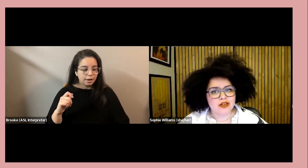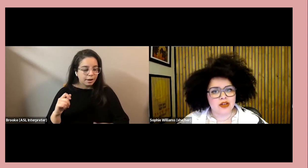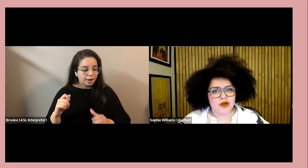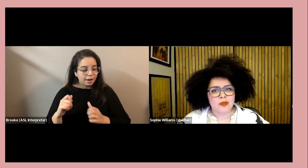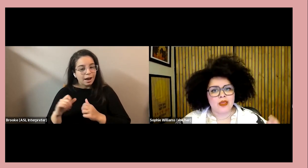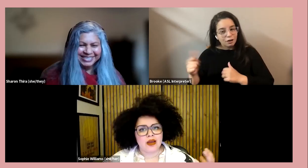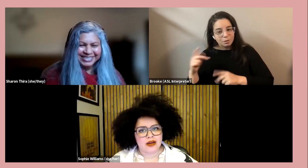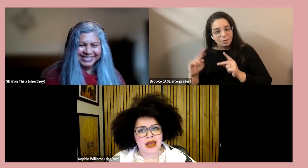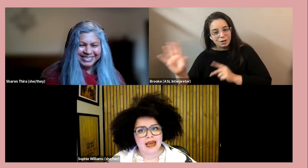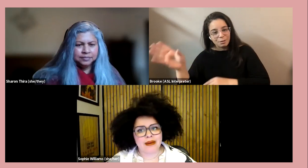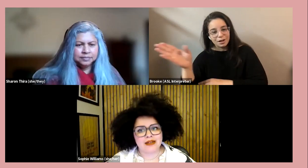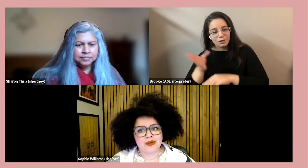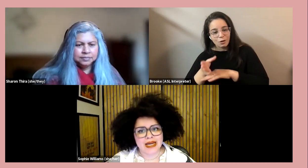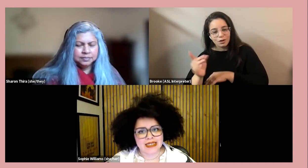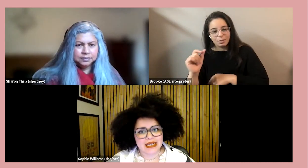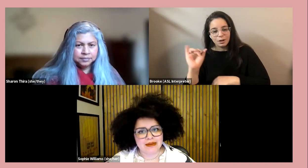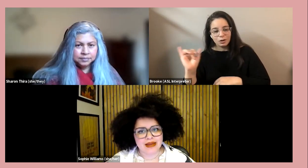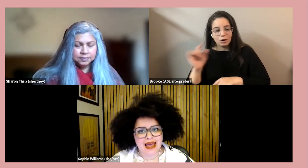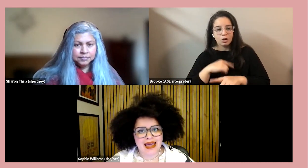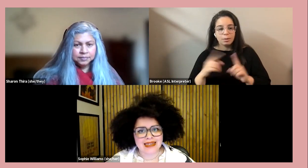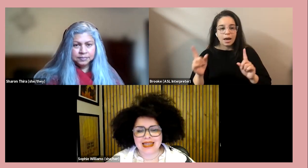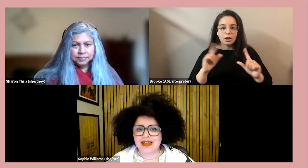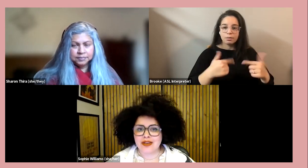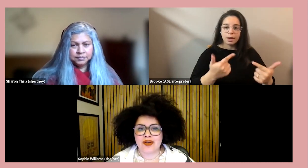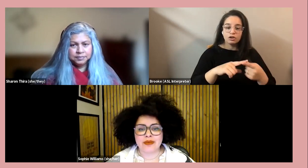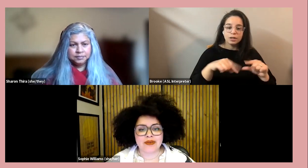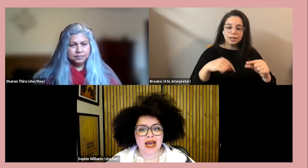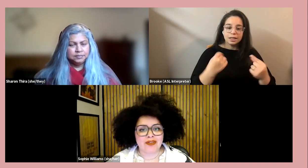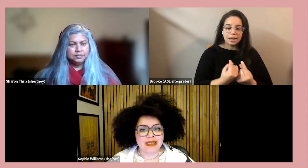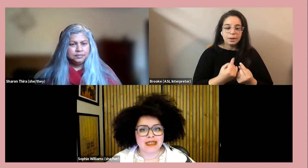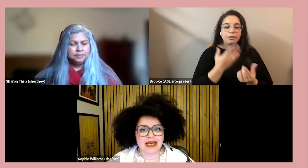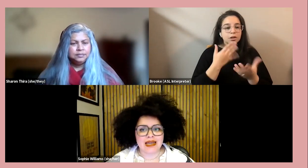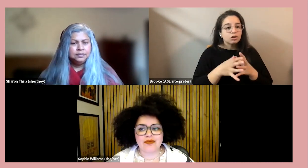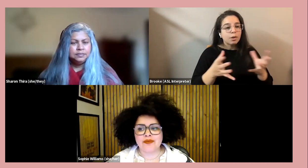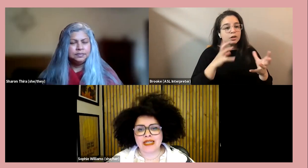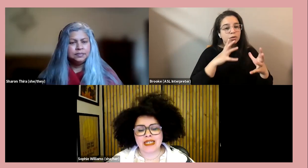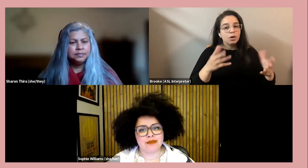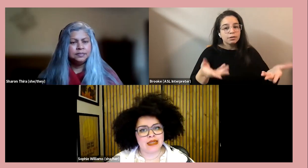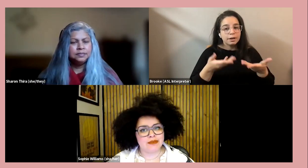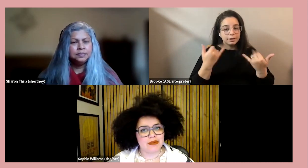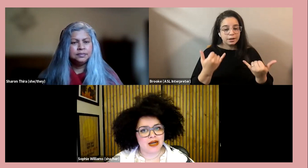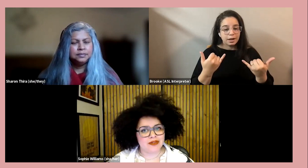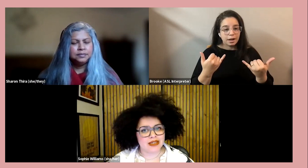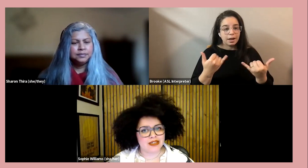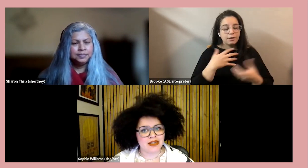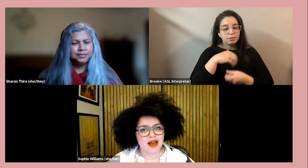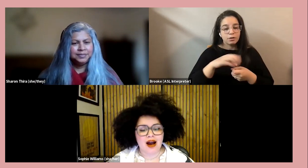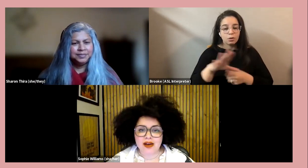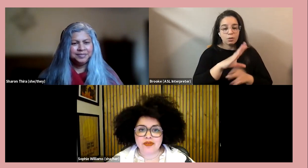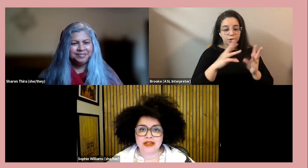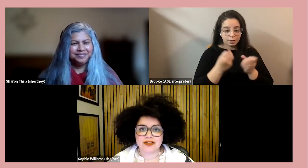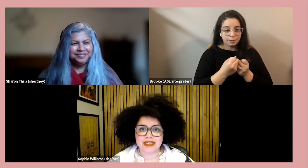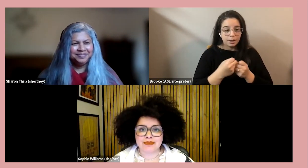over. So I'm going to hand back to the wider team and say thank you very much for having me today and for inviting me to be part of your session.